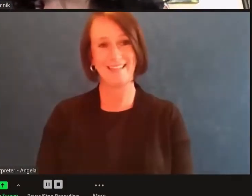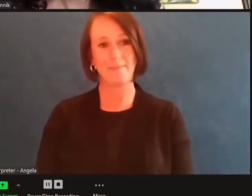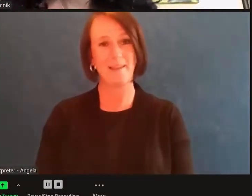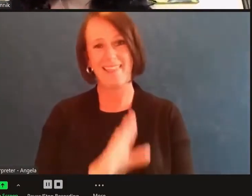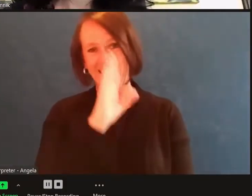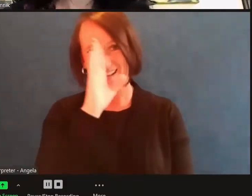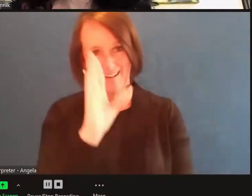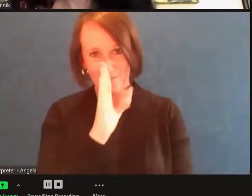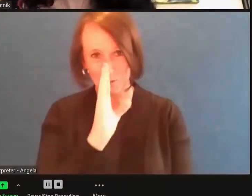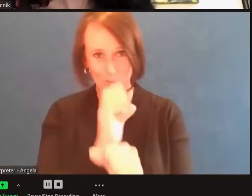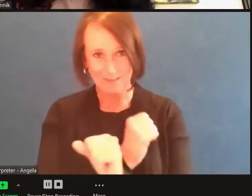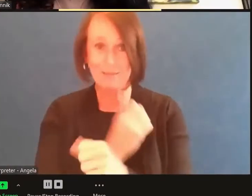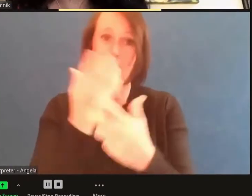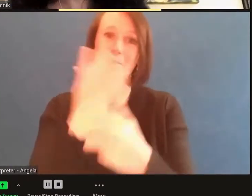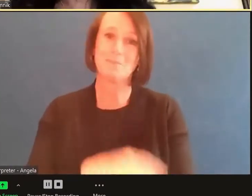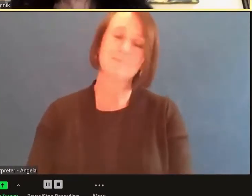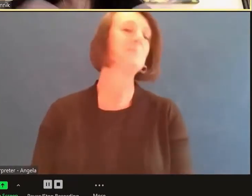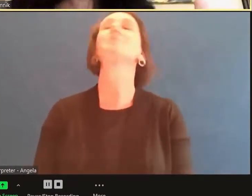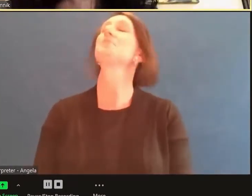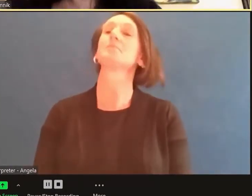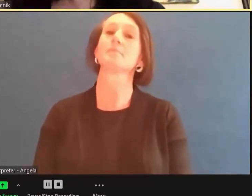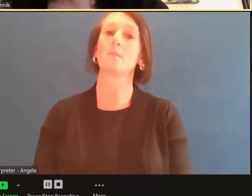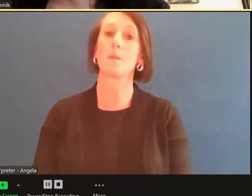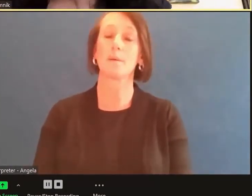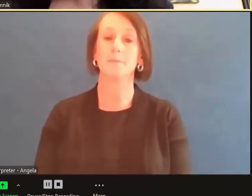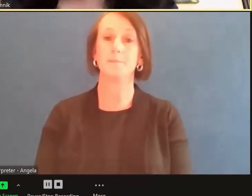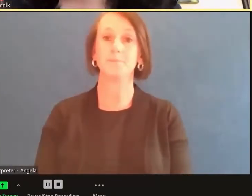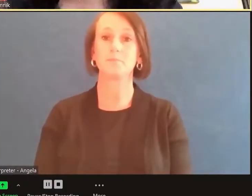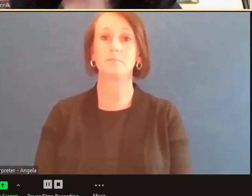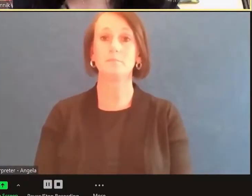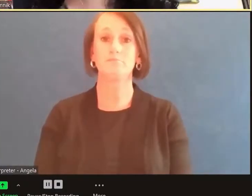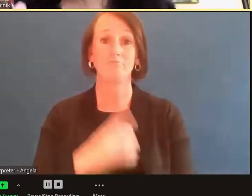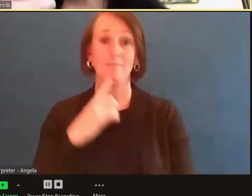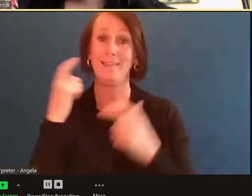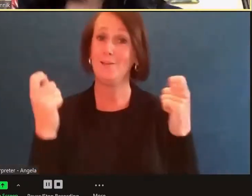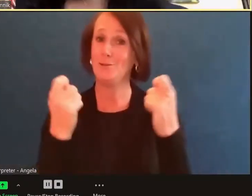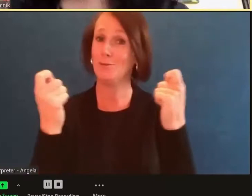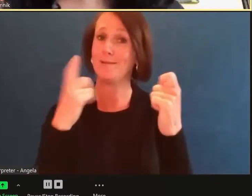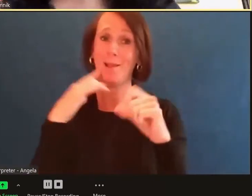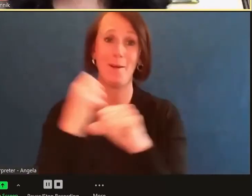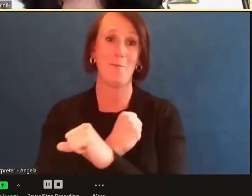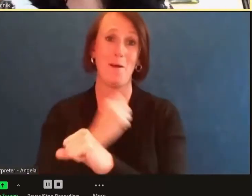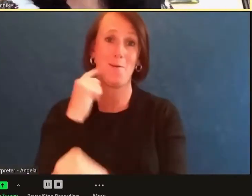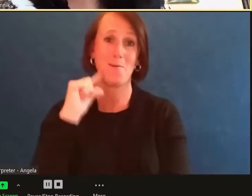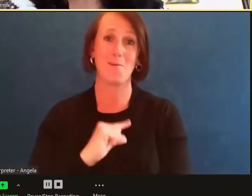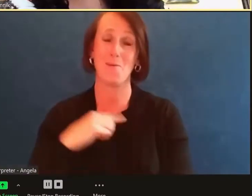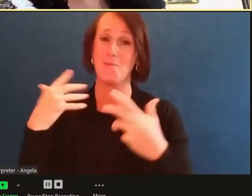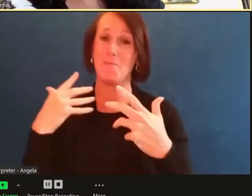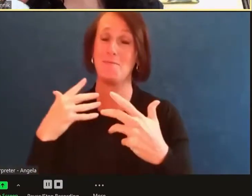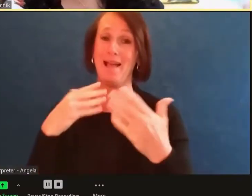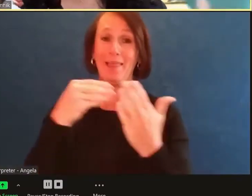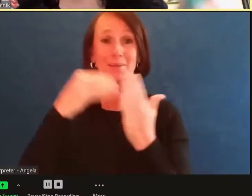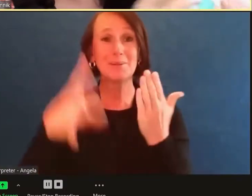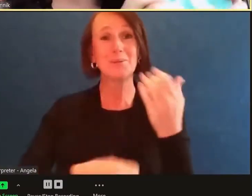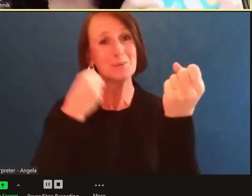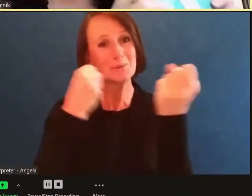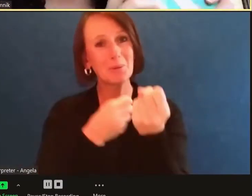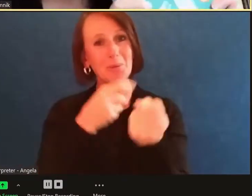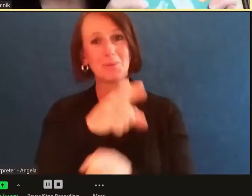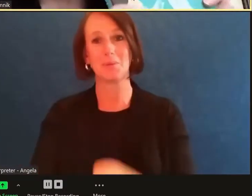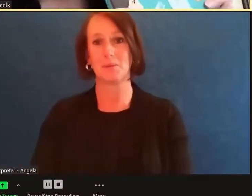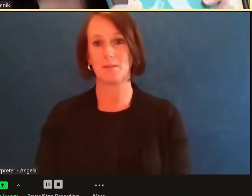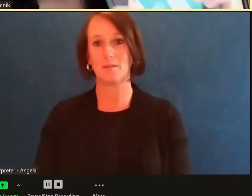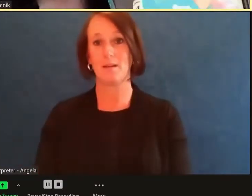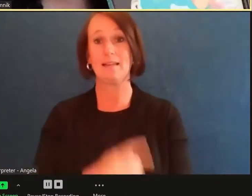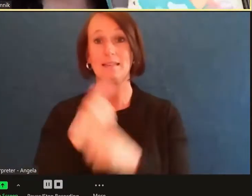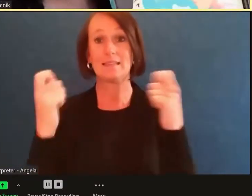the difference. I think that you should celebrate that win, and I also think that you should celebrate your new